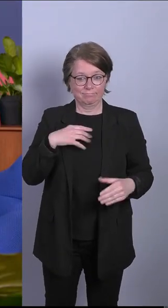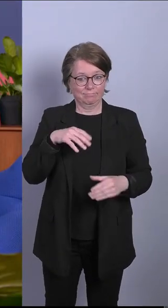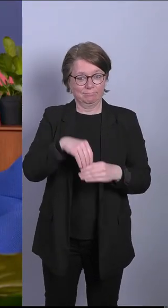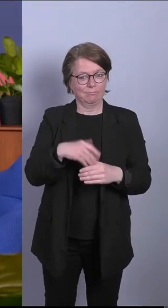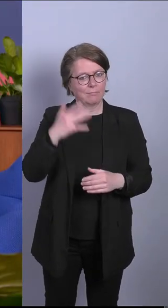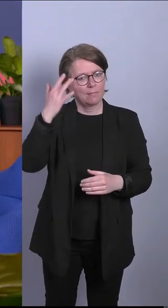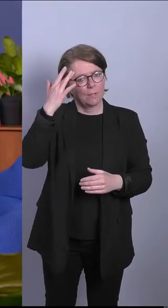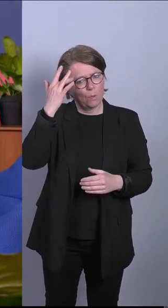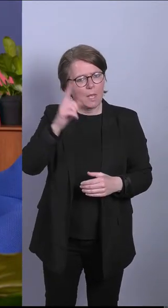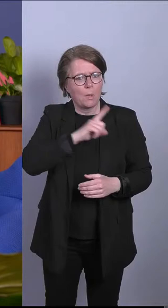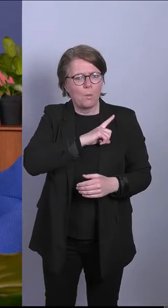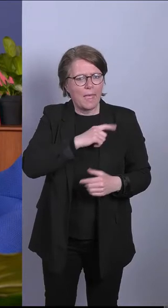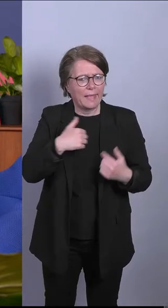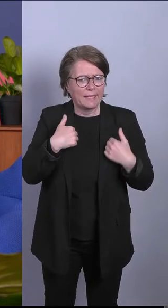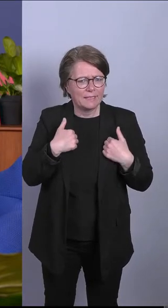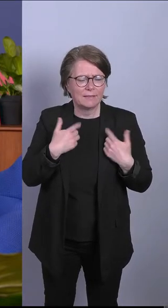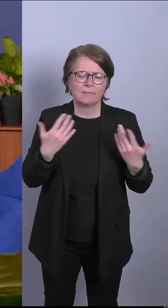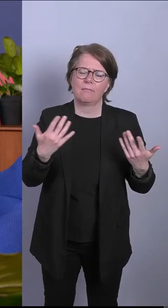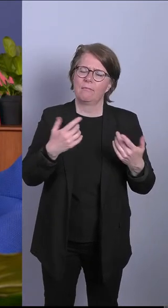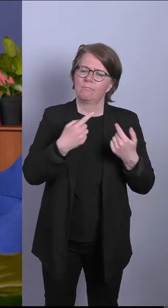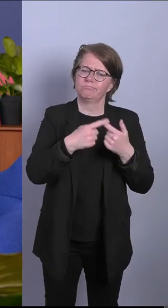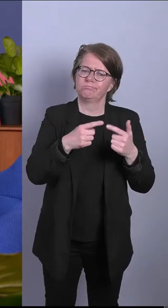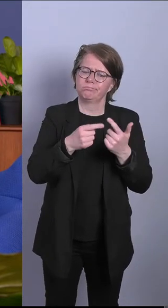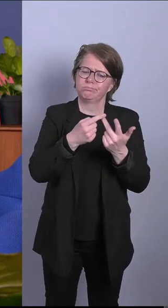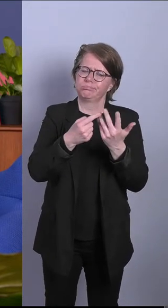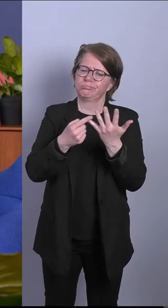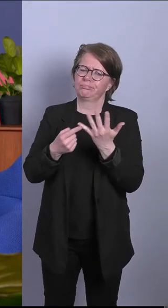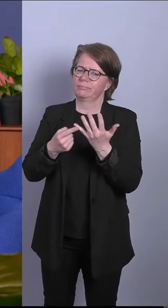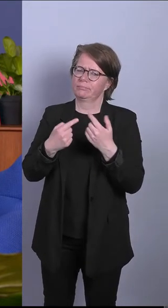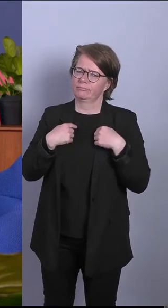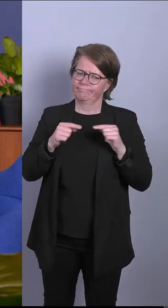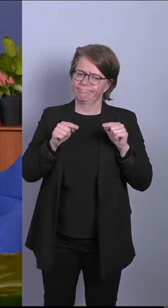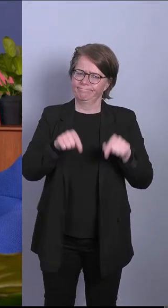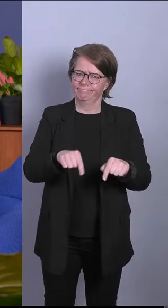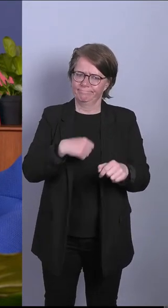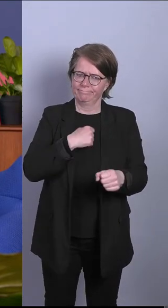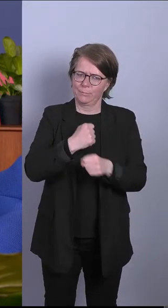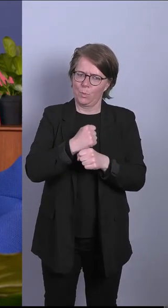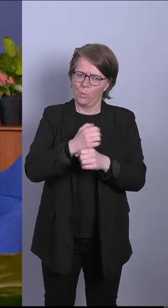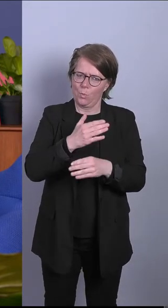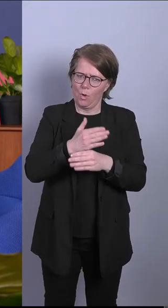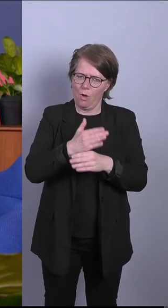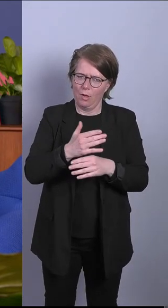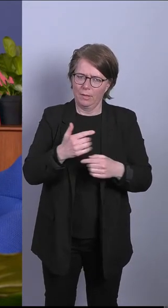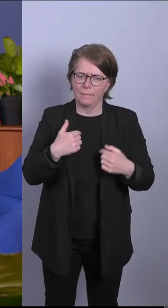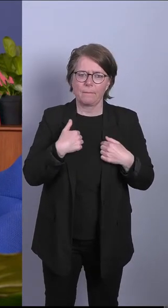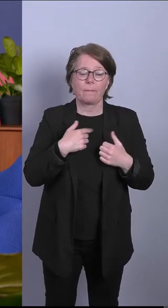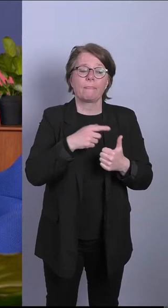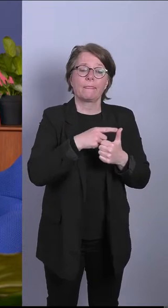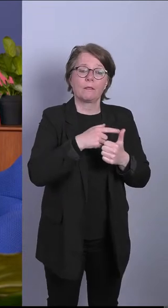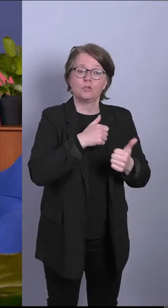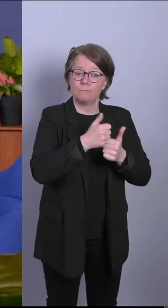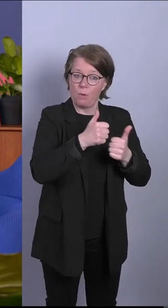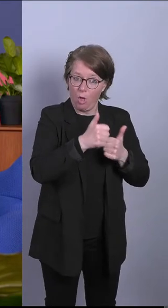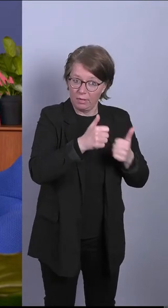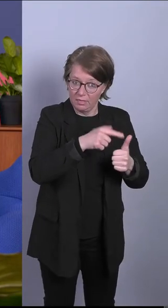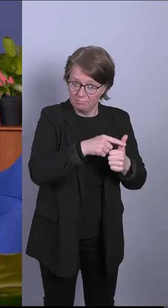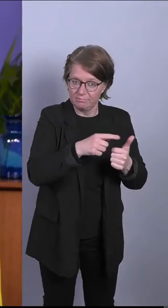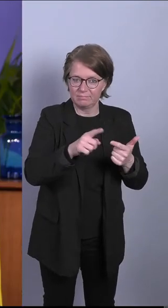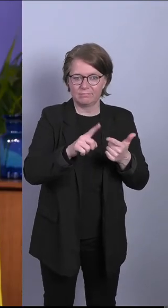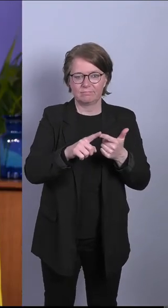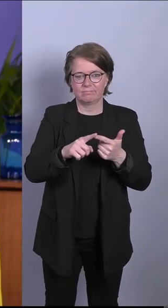project, which is athlete-centered. This is what we are all about. And Berlin as a host city, wow. I mean, to get a chance to be a part